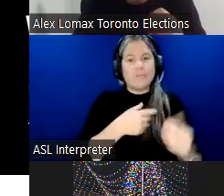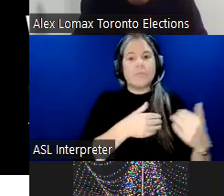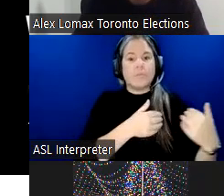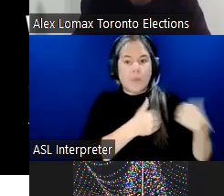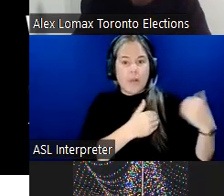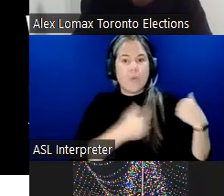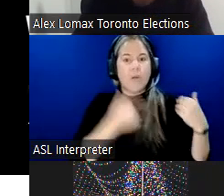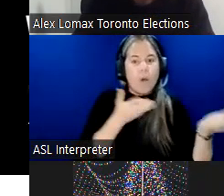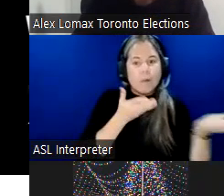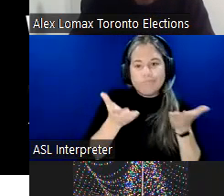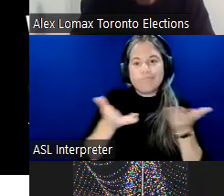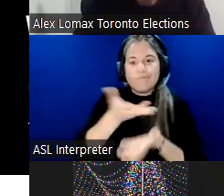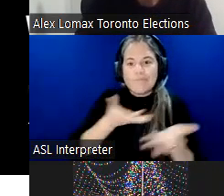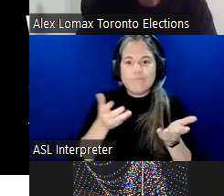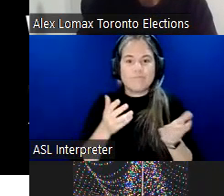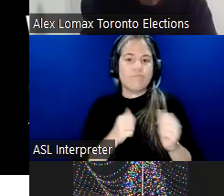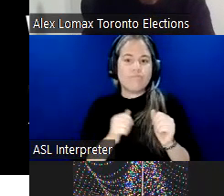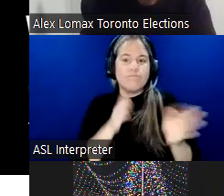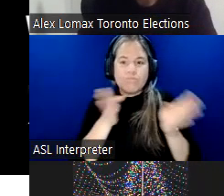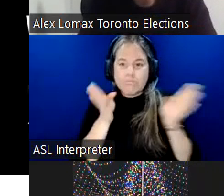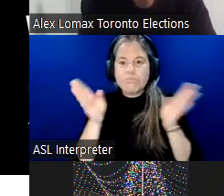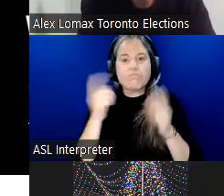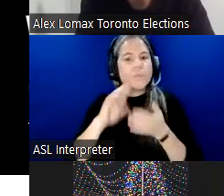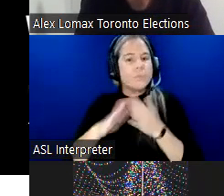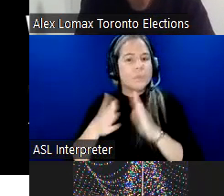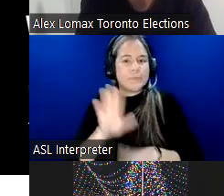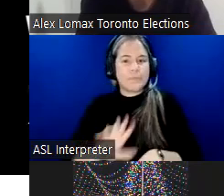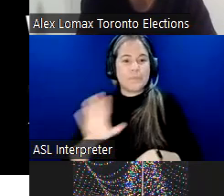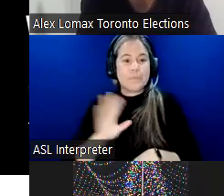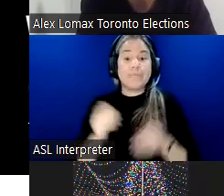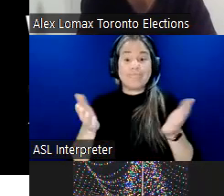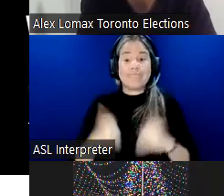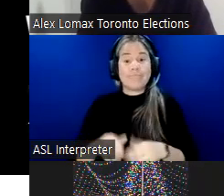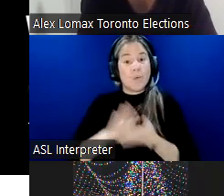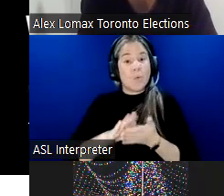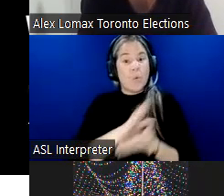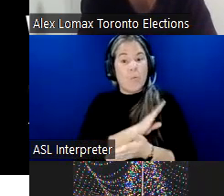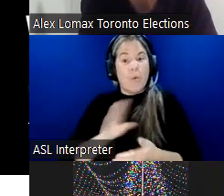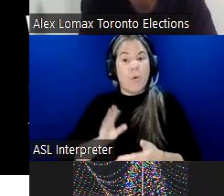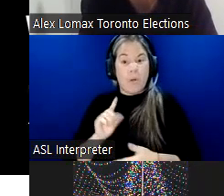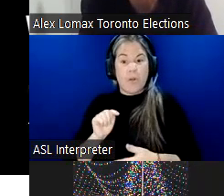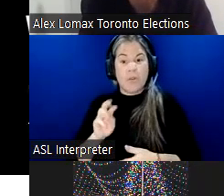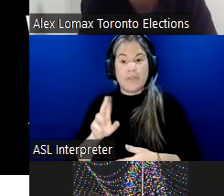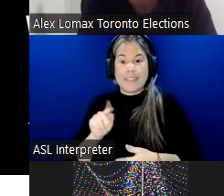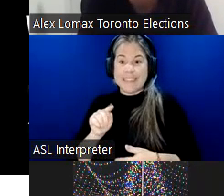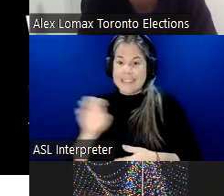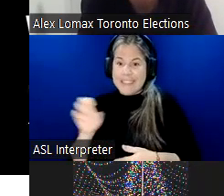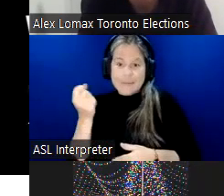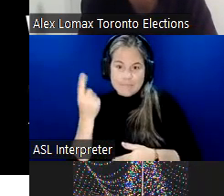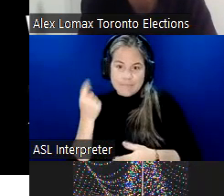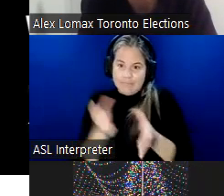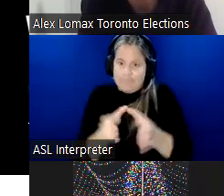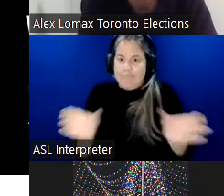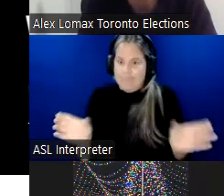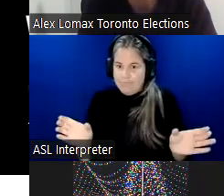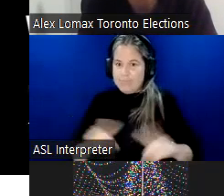first level. Next slide, please. School board trustee. So school board trustees are not officers of the city. Toronto